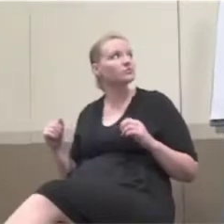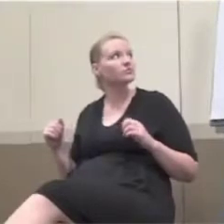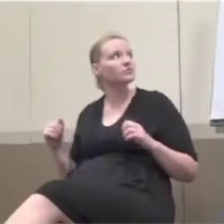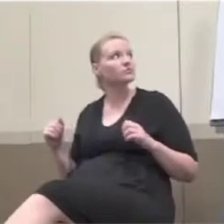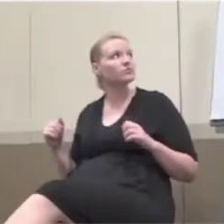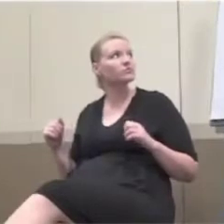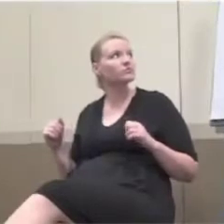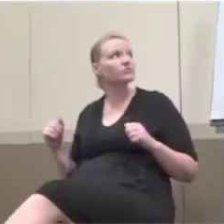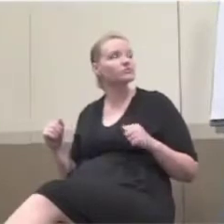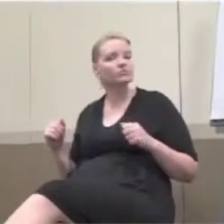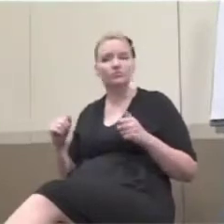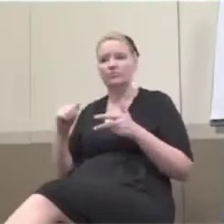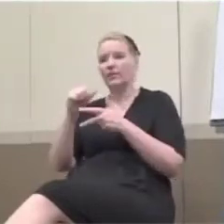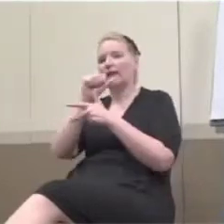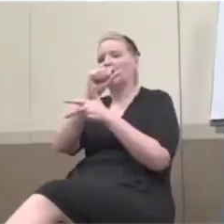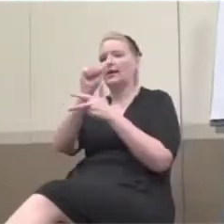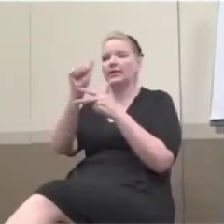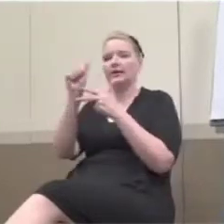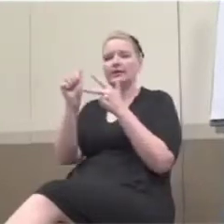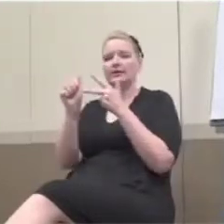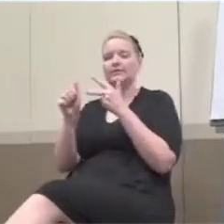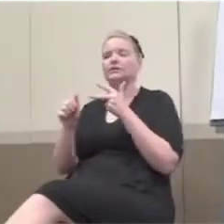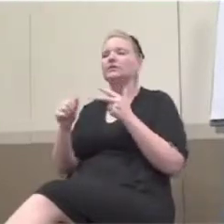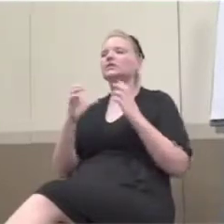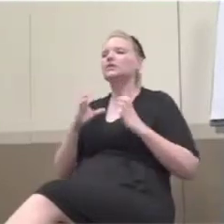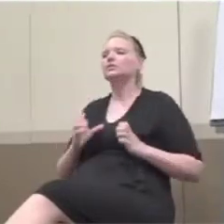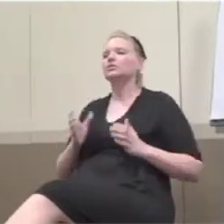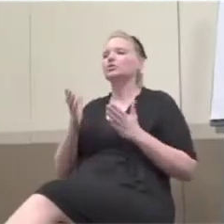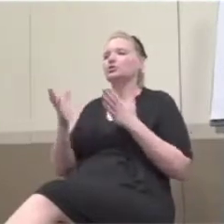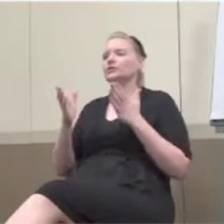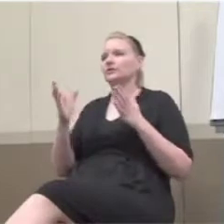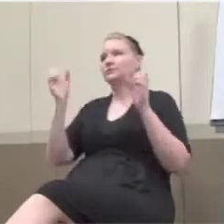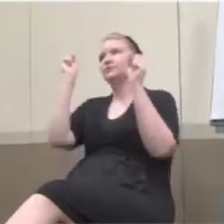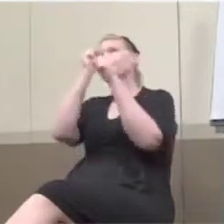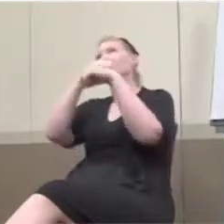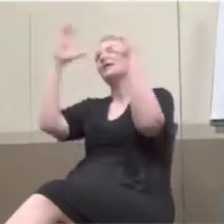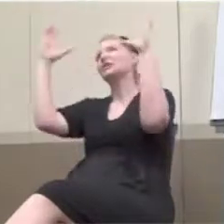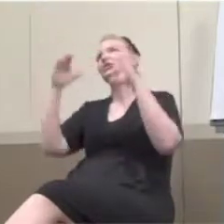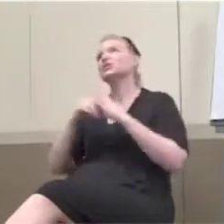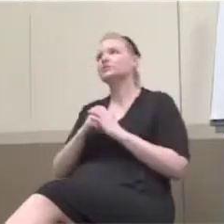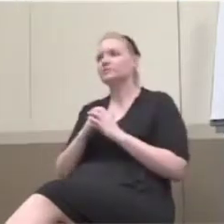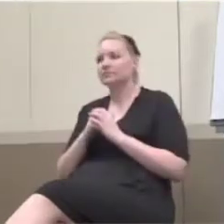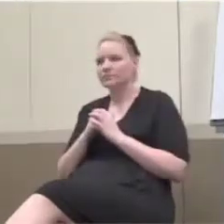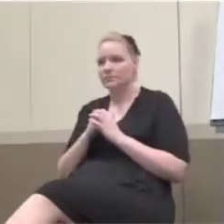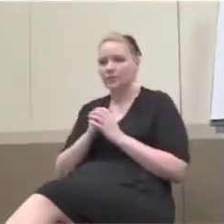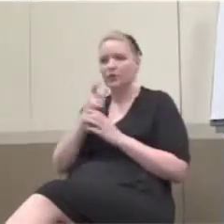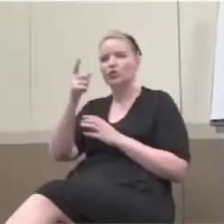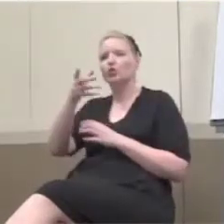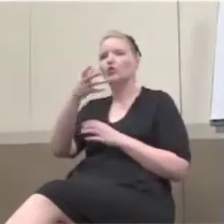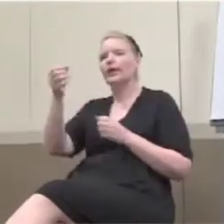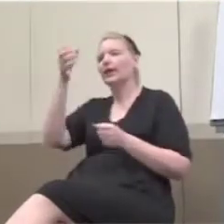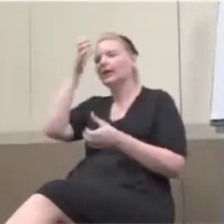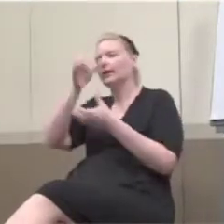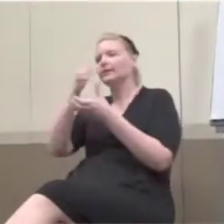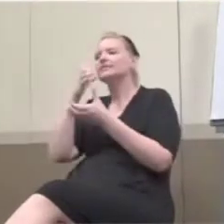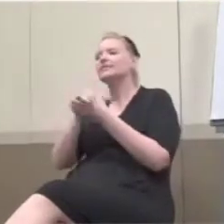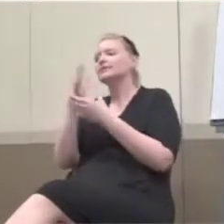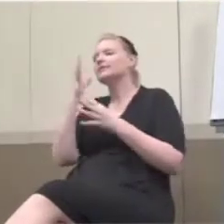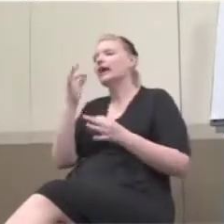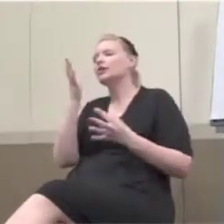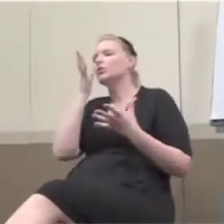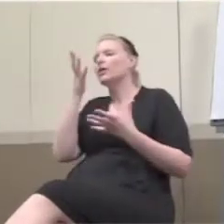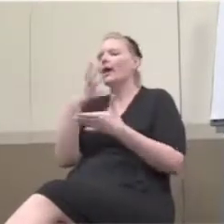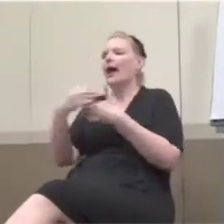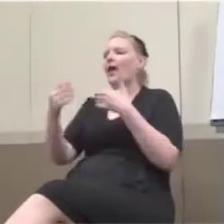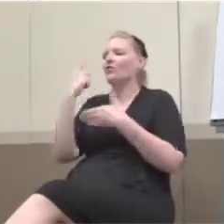So, the 3 A's of customer service. Picture this. You and your significant other decide that you're going to go out for a night on the